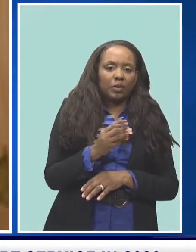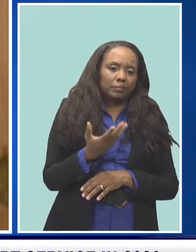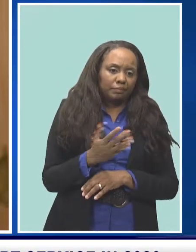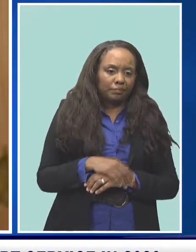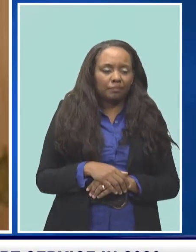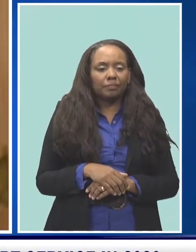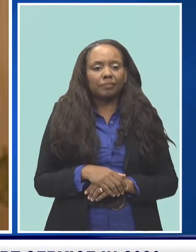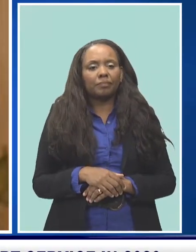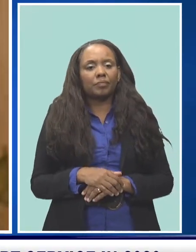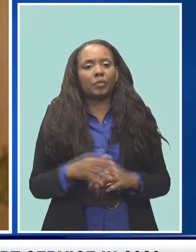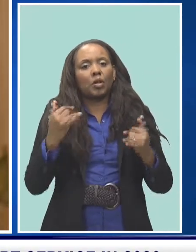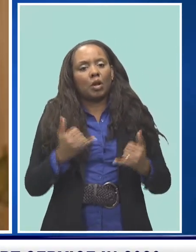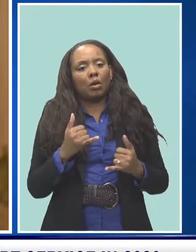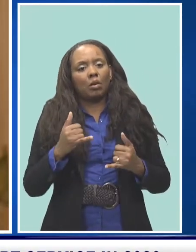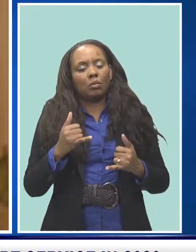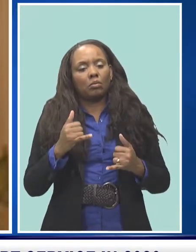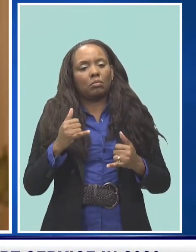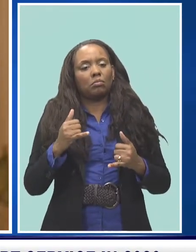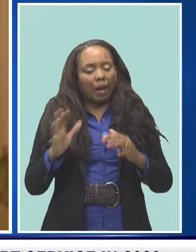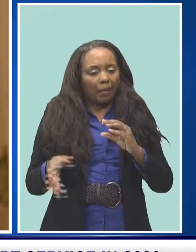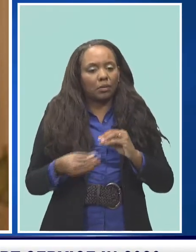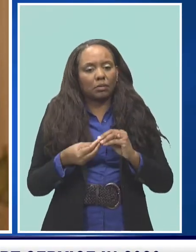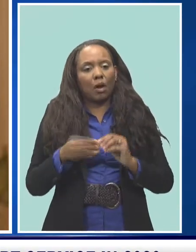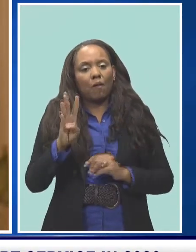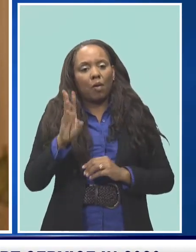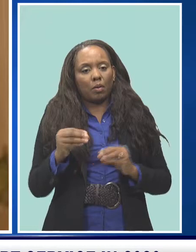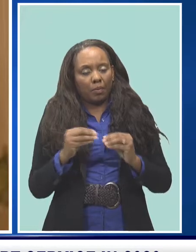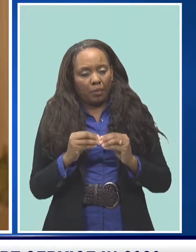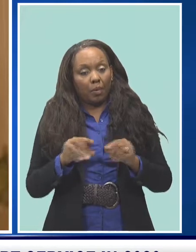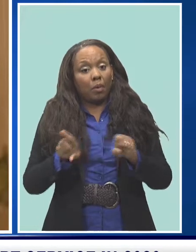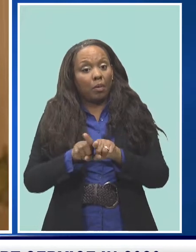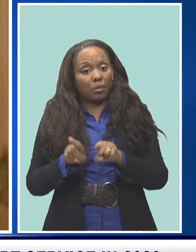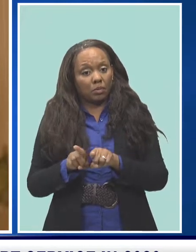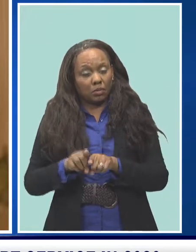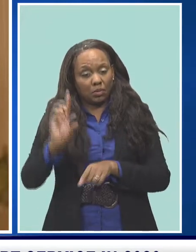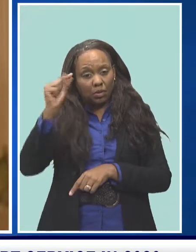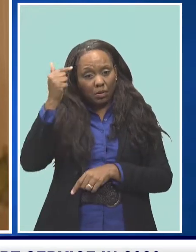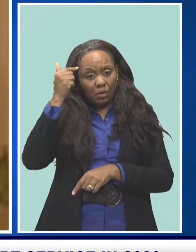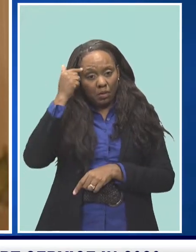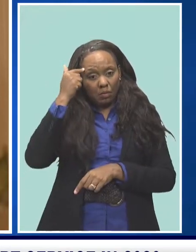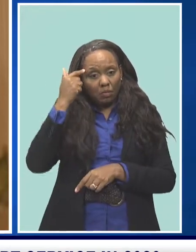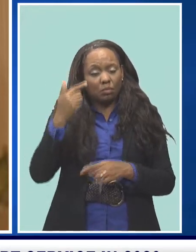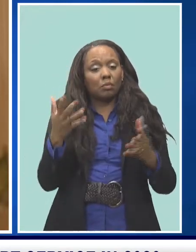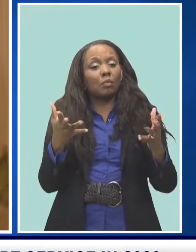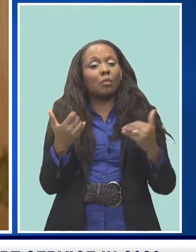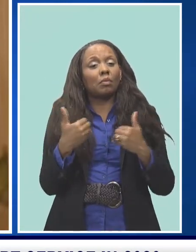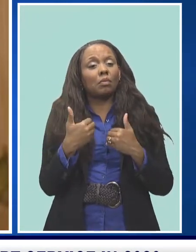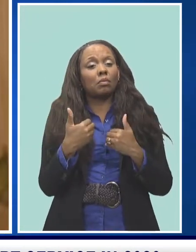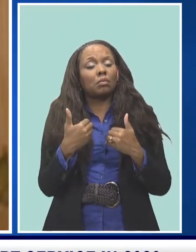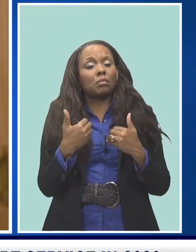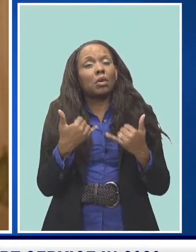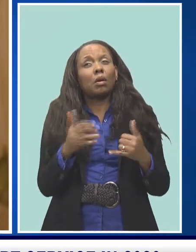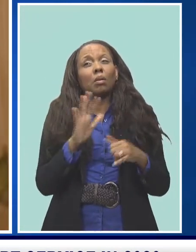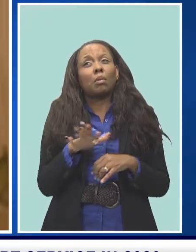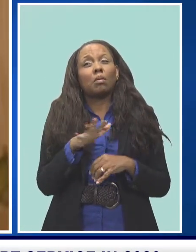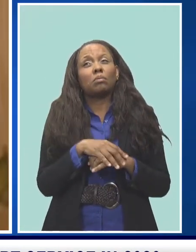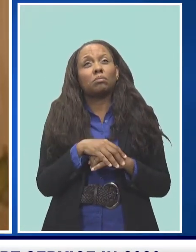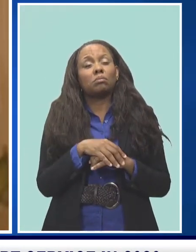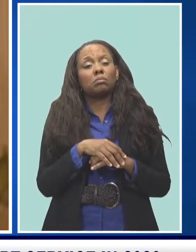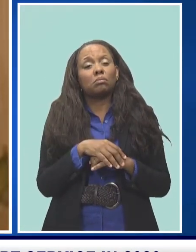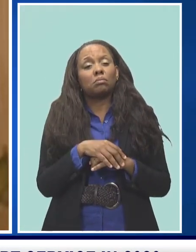ago. Similarly, the government has already moved to be able to procure appropriately. I think it is about